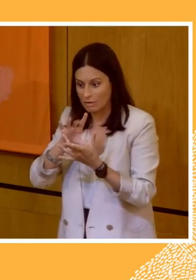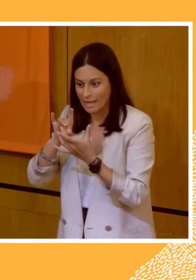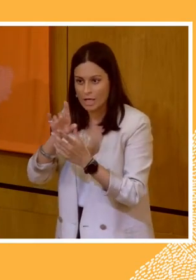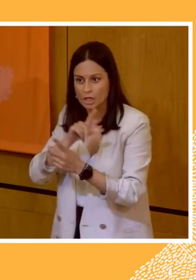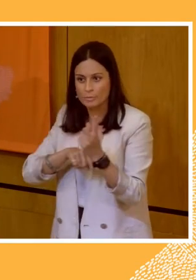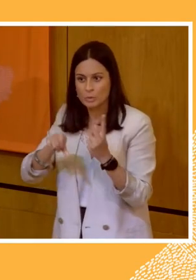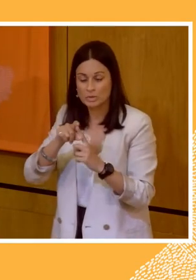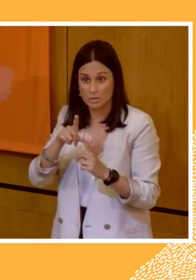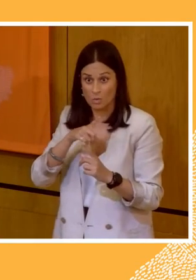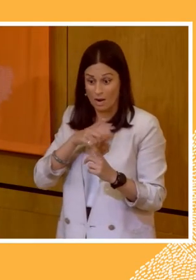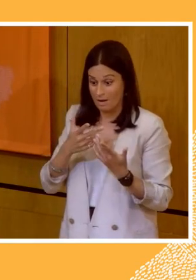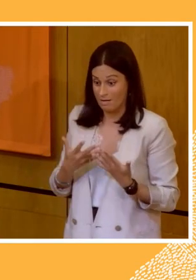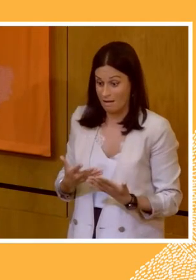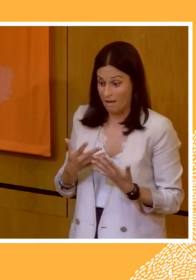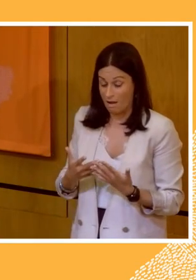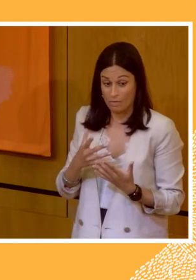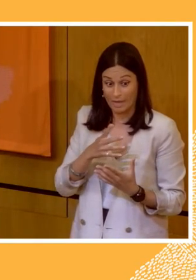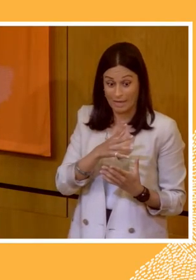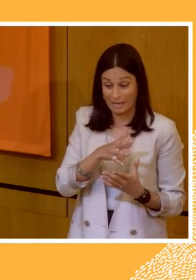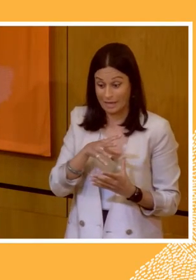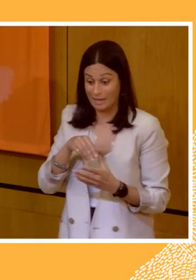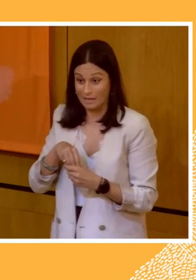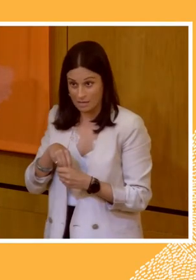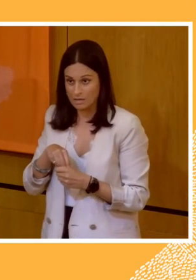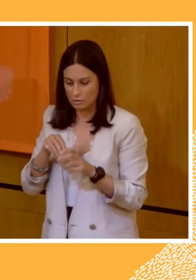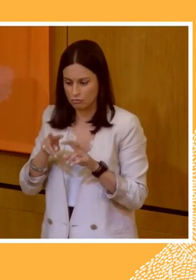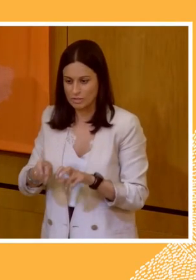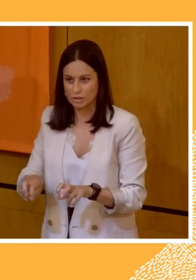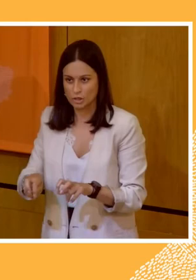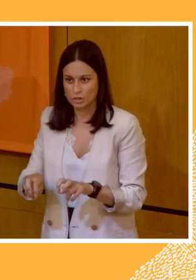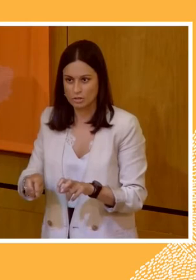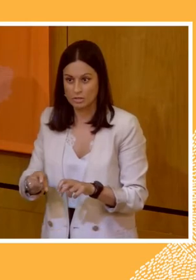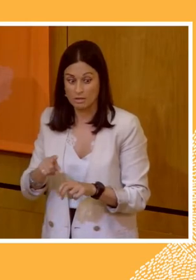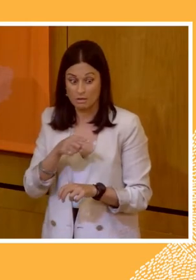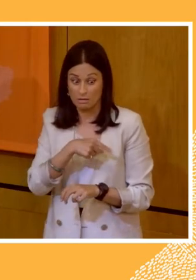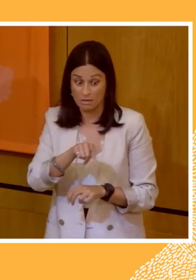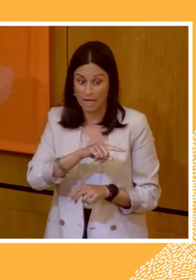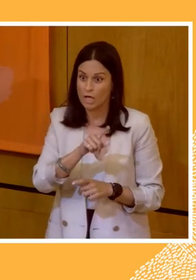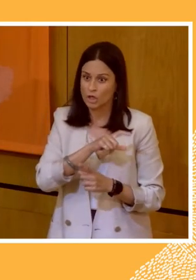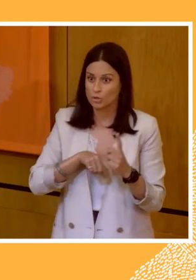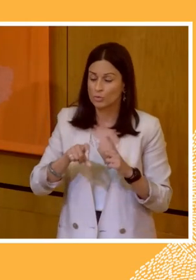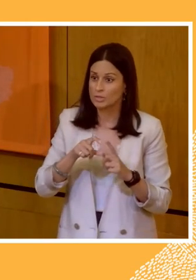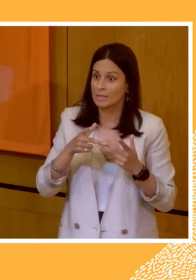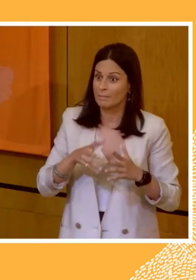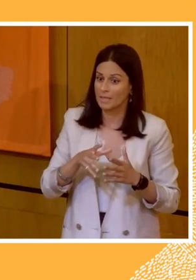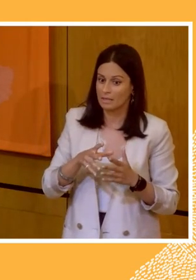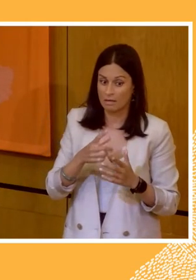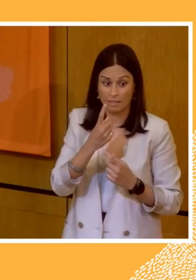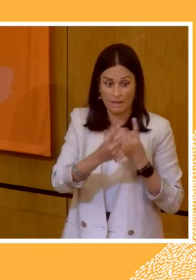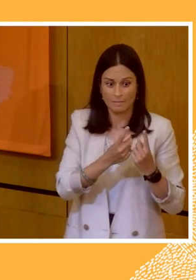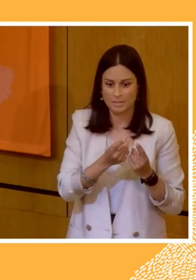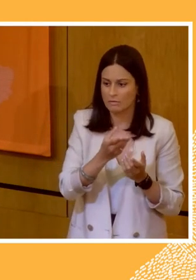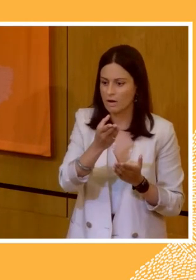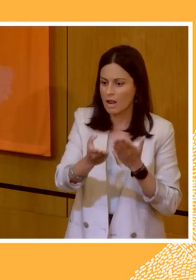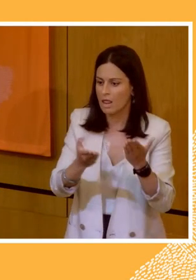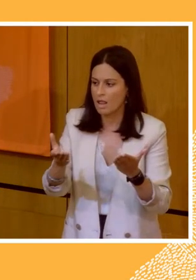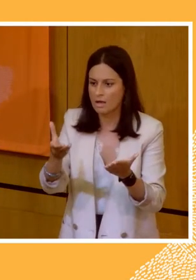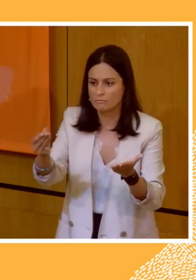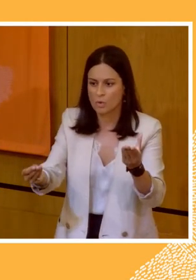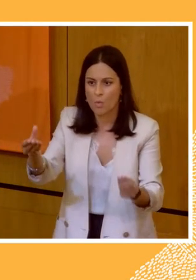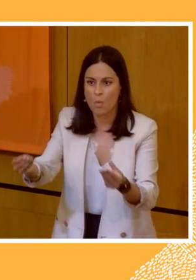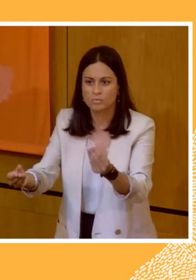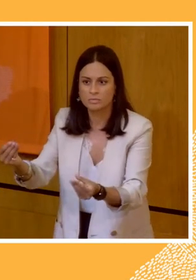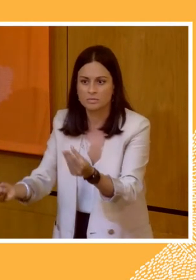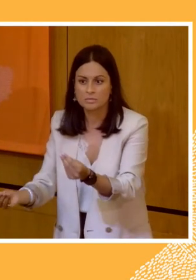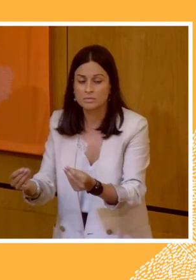here they take part in doing this research because they are the ones who are recording these sounds.